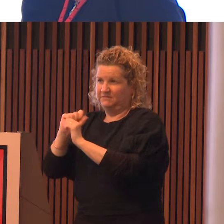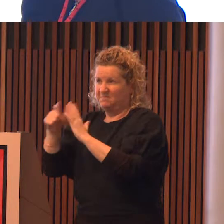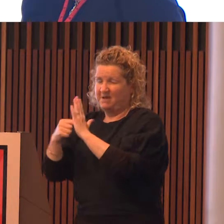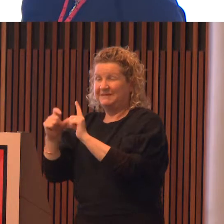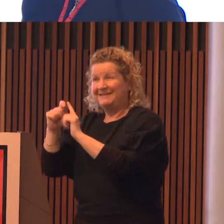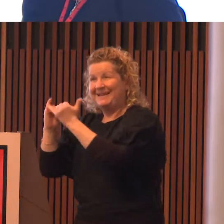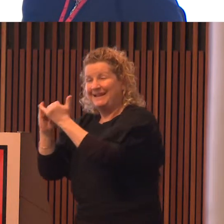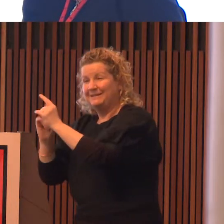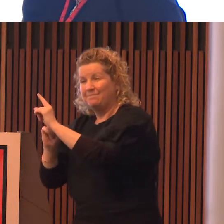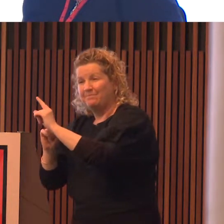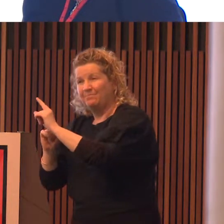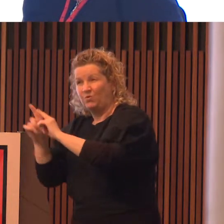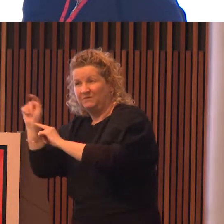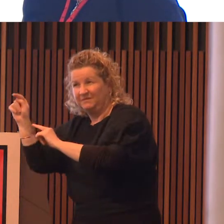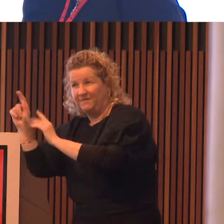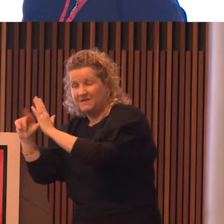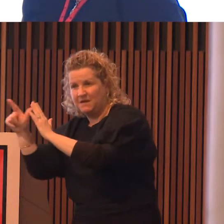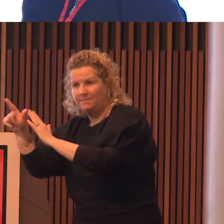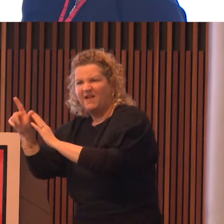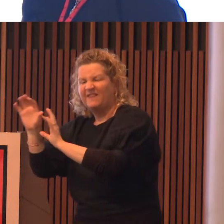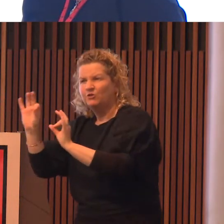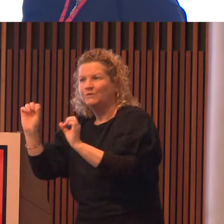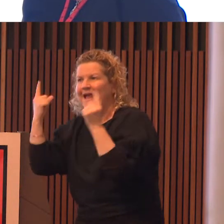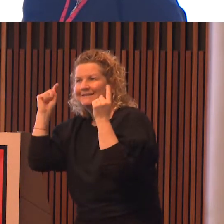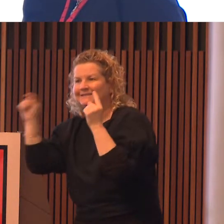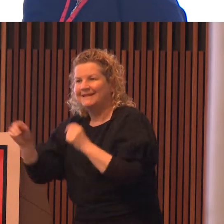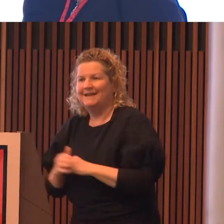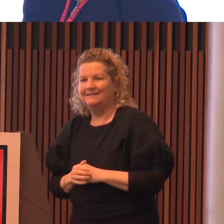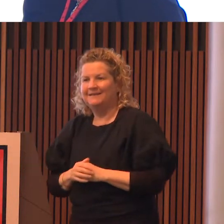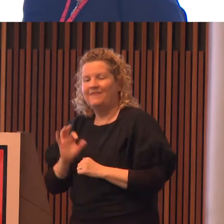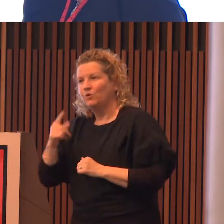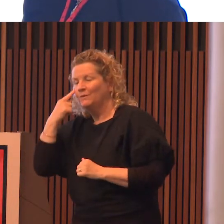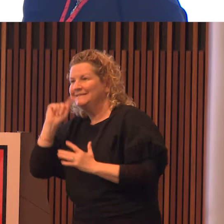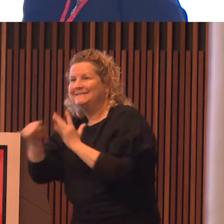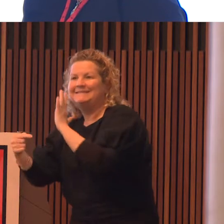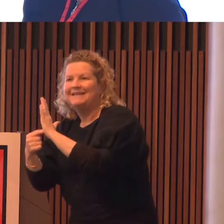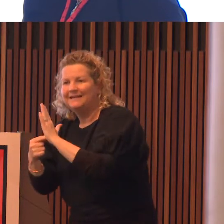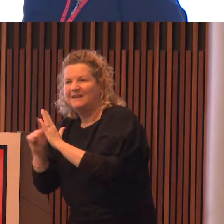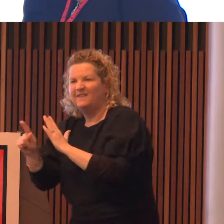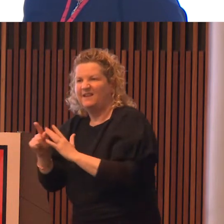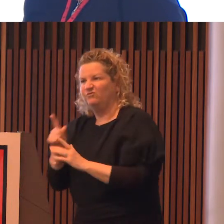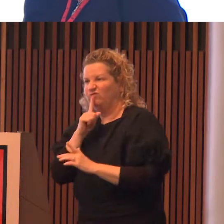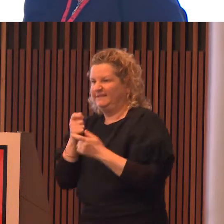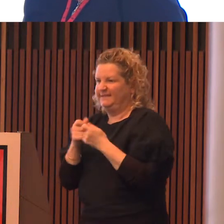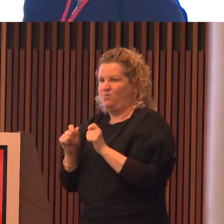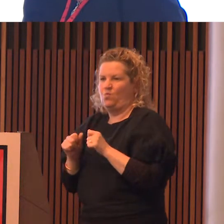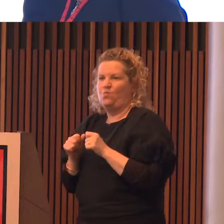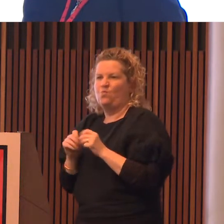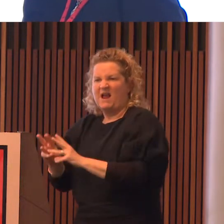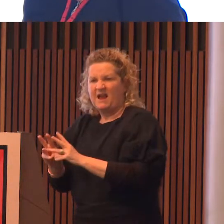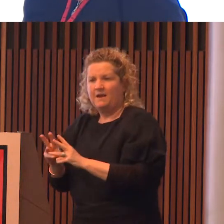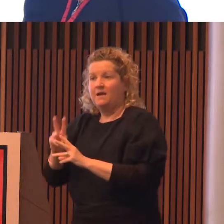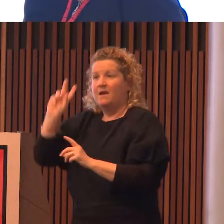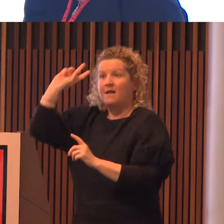they don't understand that pain. They don't see it. They don't, at least not in their formal bureaucratic way they deal with it. Neither the politicians nor